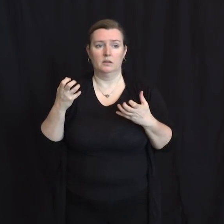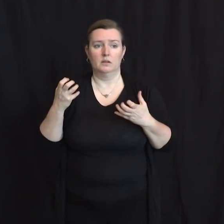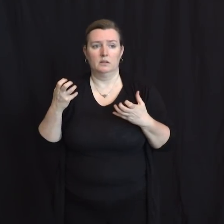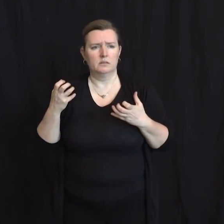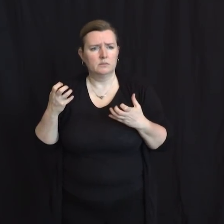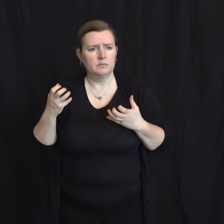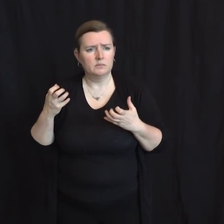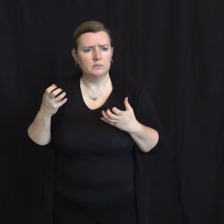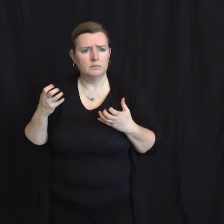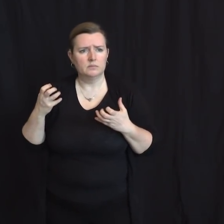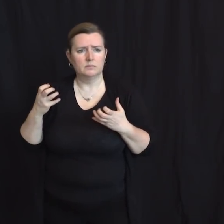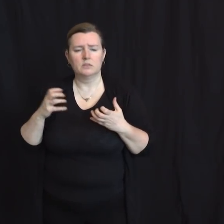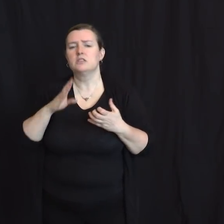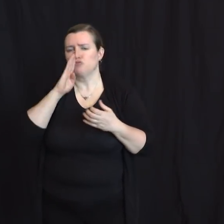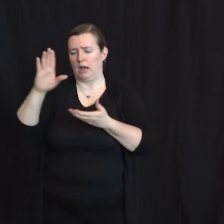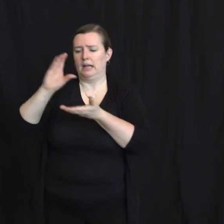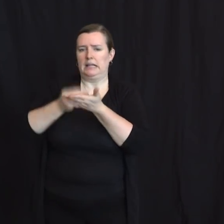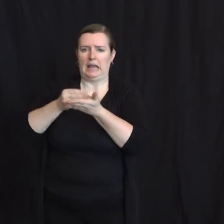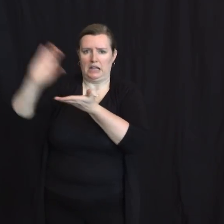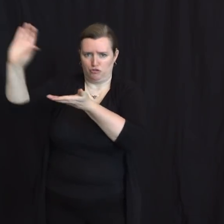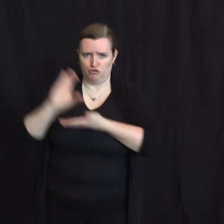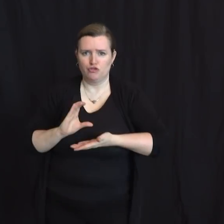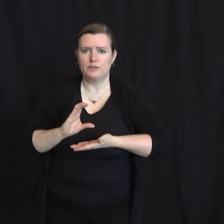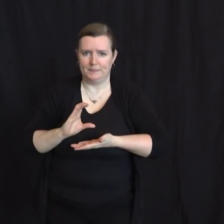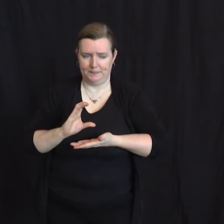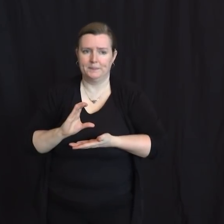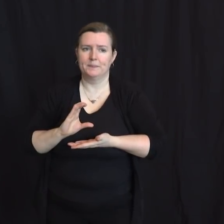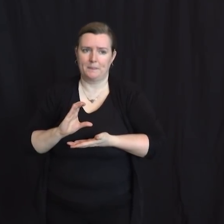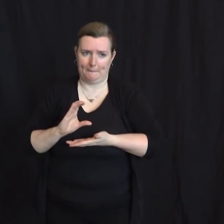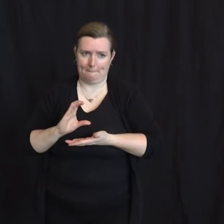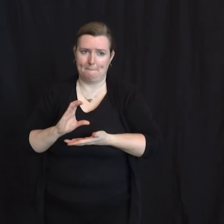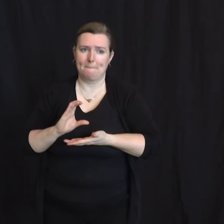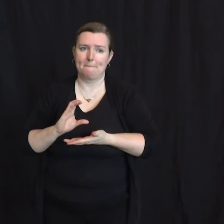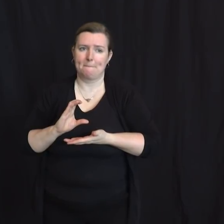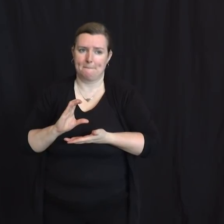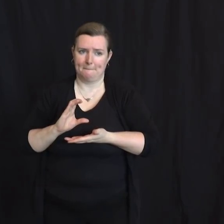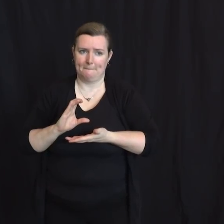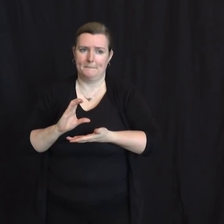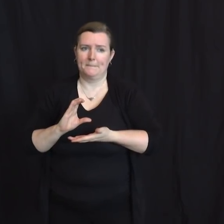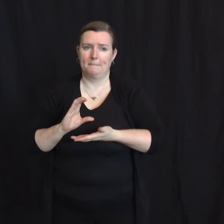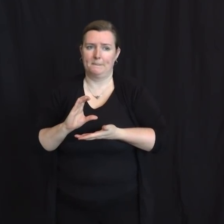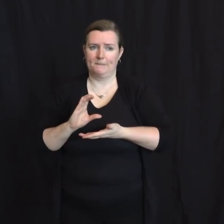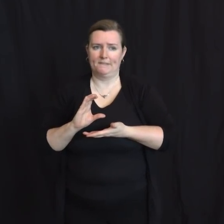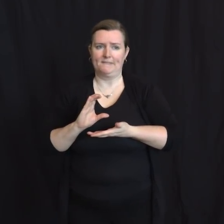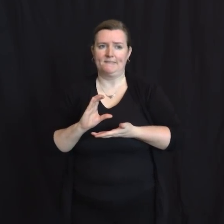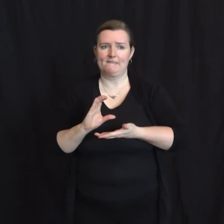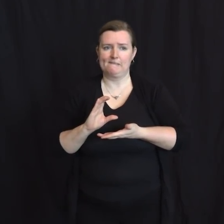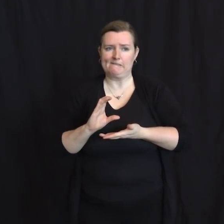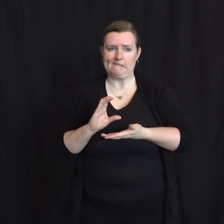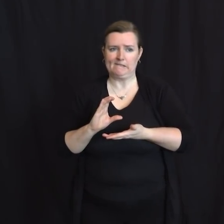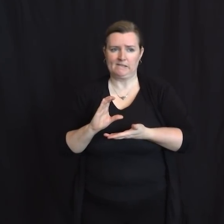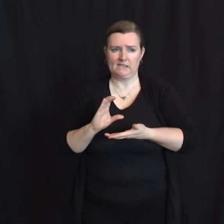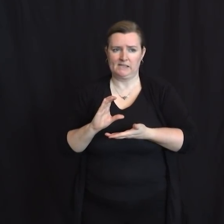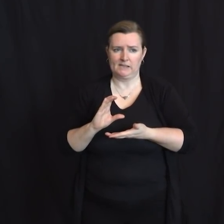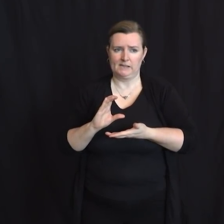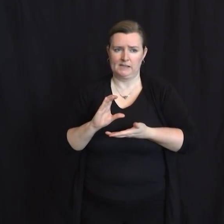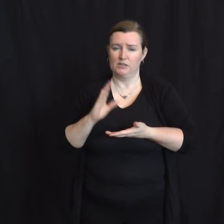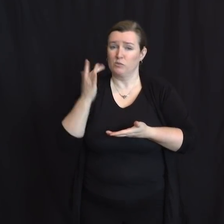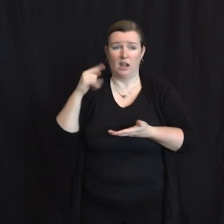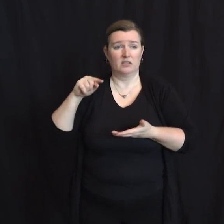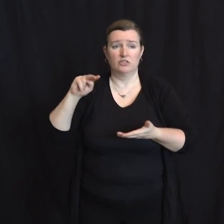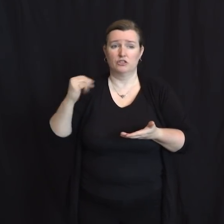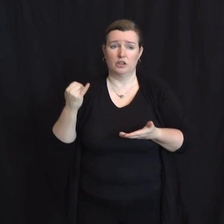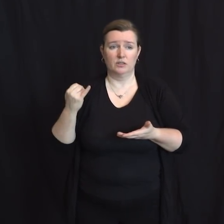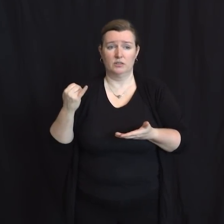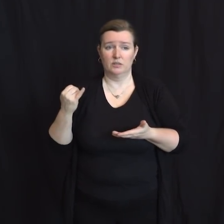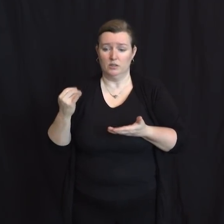that the mitigation efforts that he put in place are going to result in dramatic declines in revenue as well as increased costs to confront